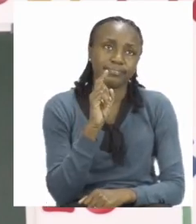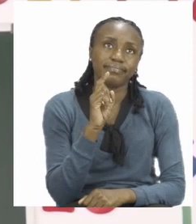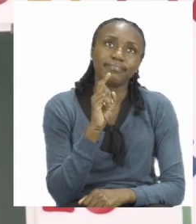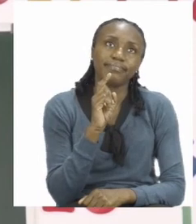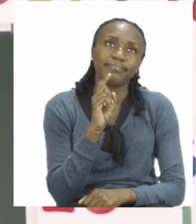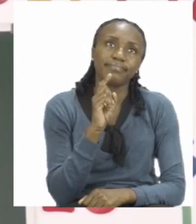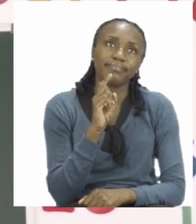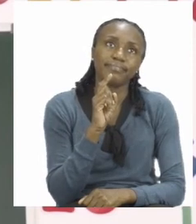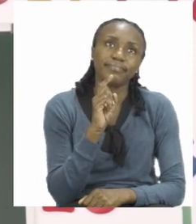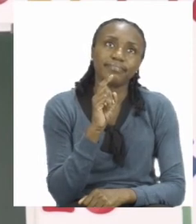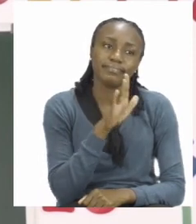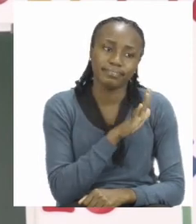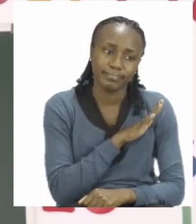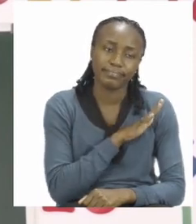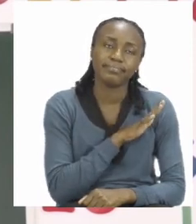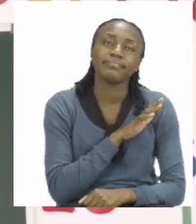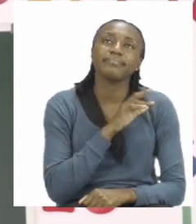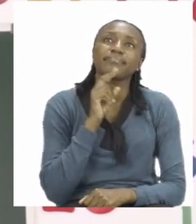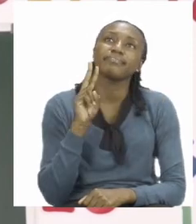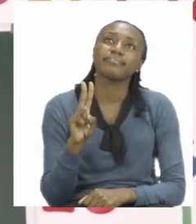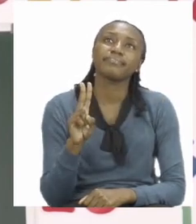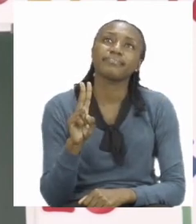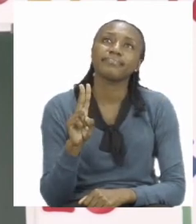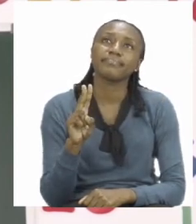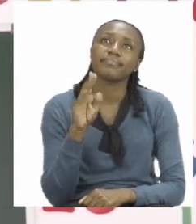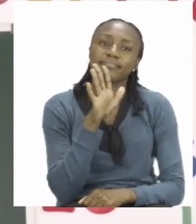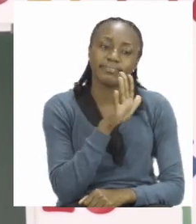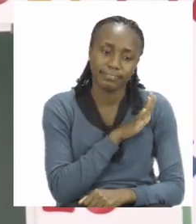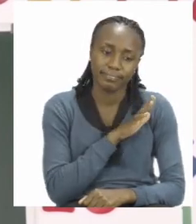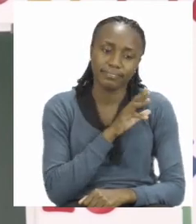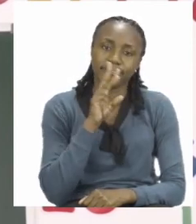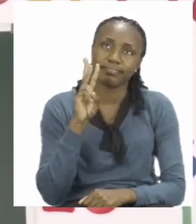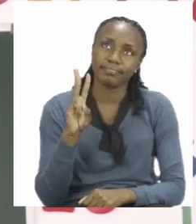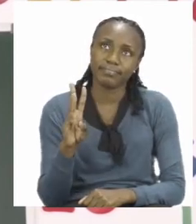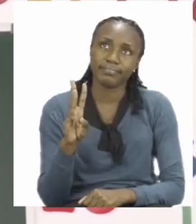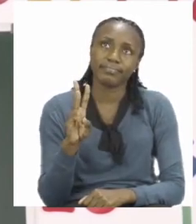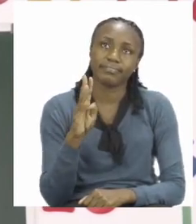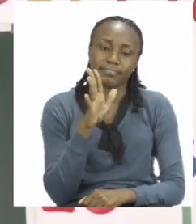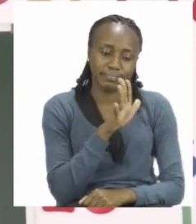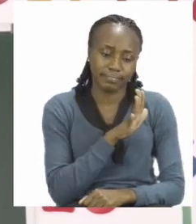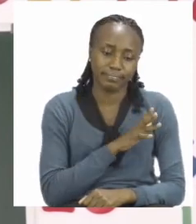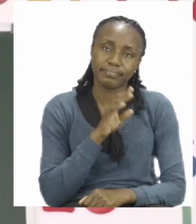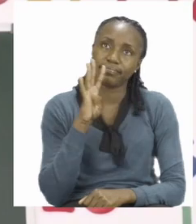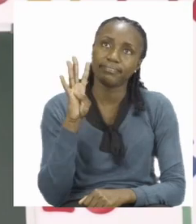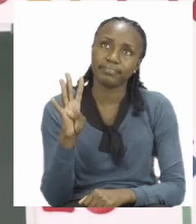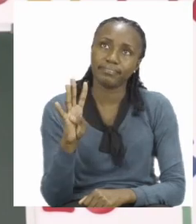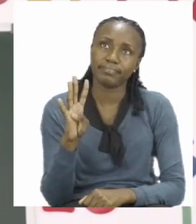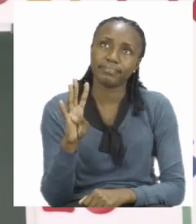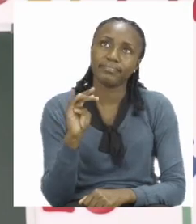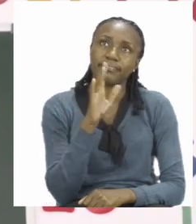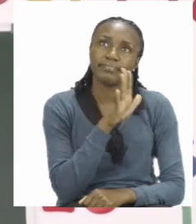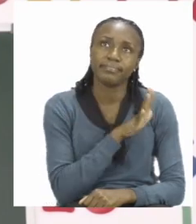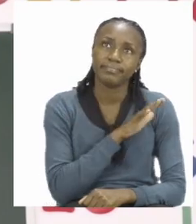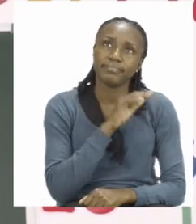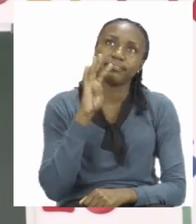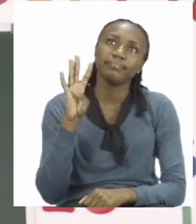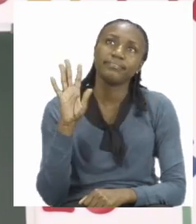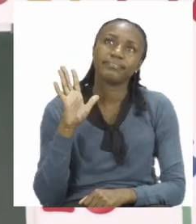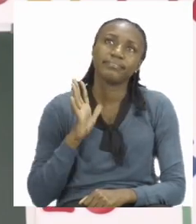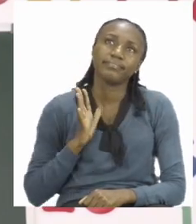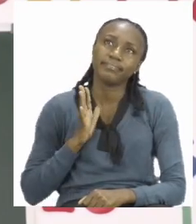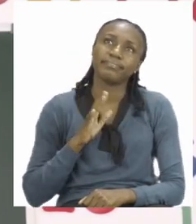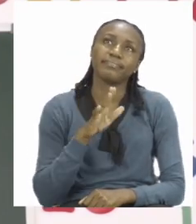there. 51, 52, 53, 54,